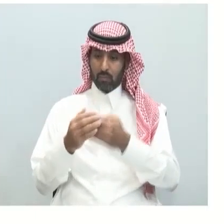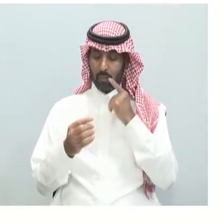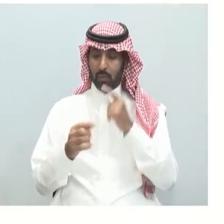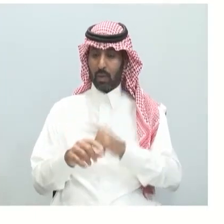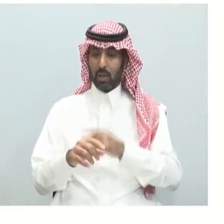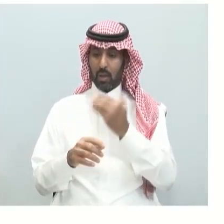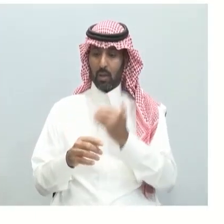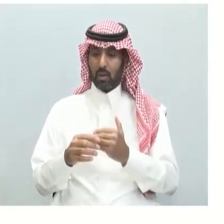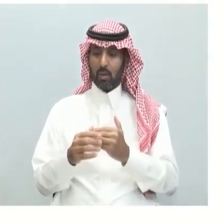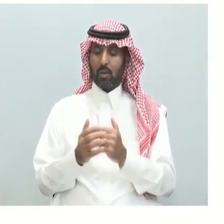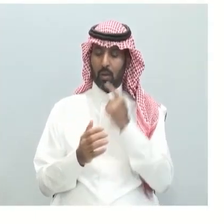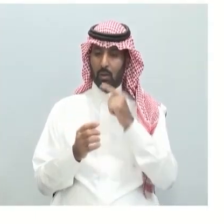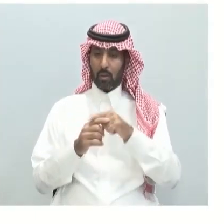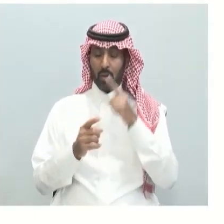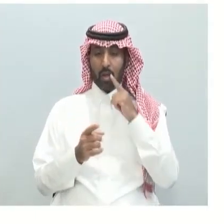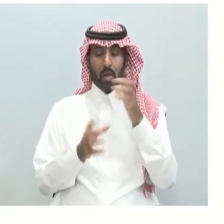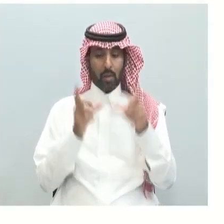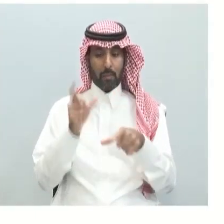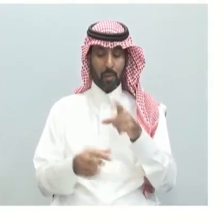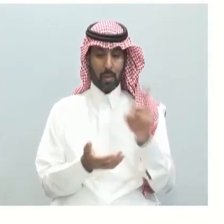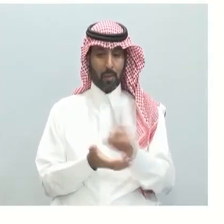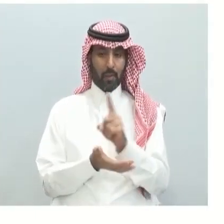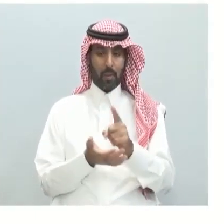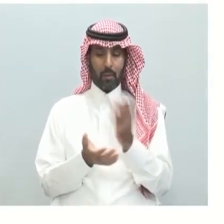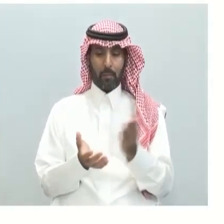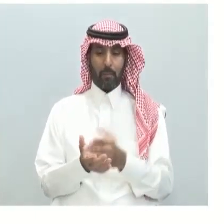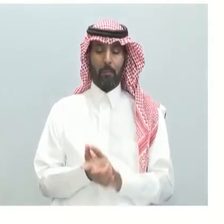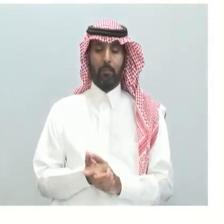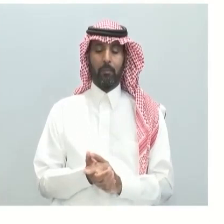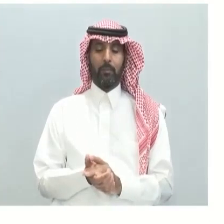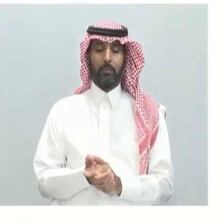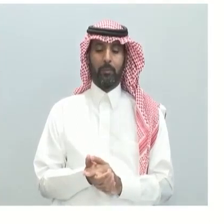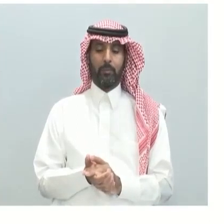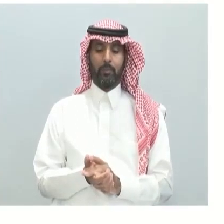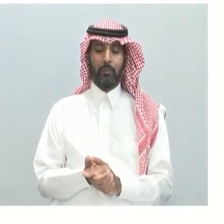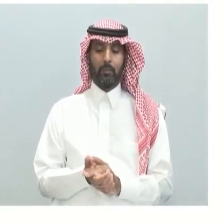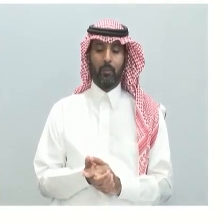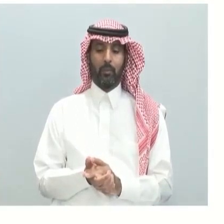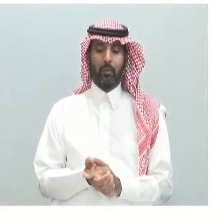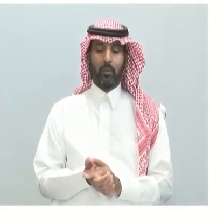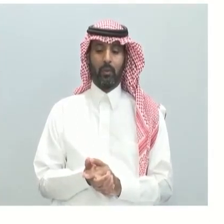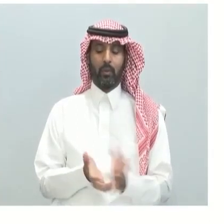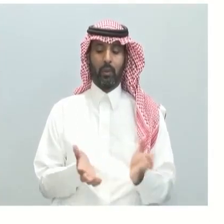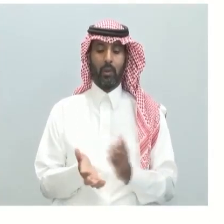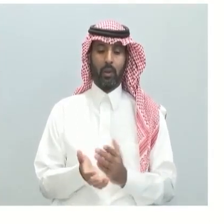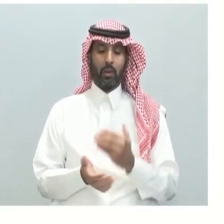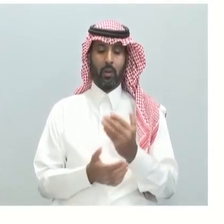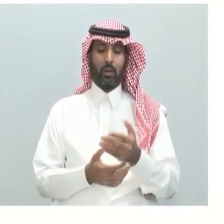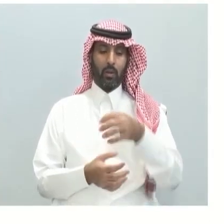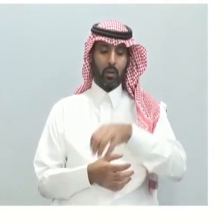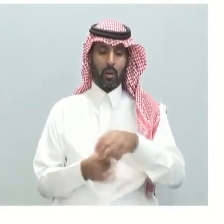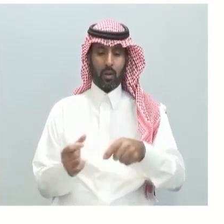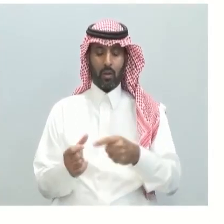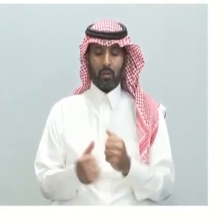less, and protect the environment. You should try it. So we can see here in this